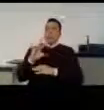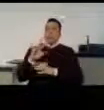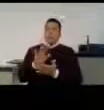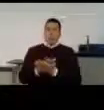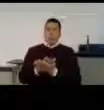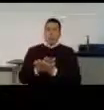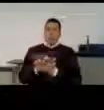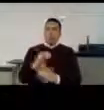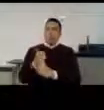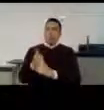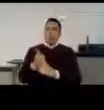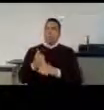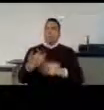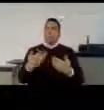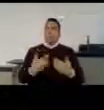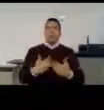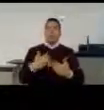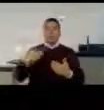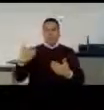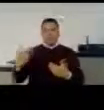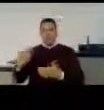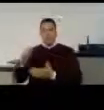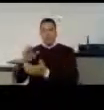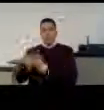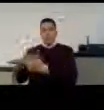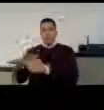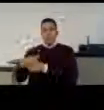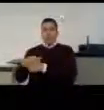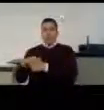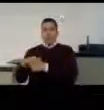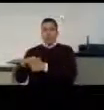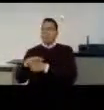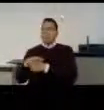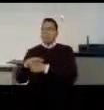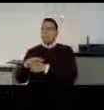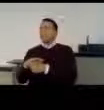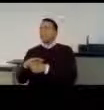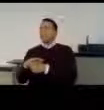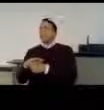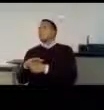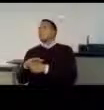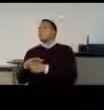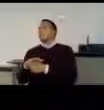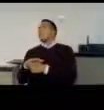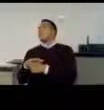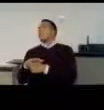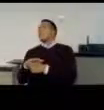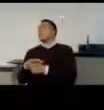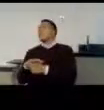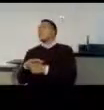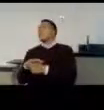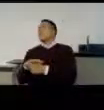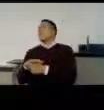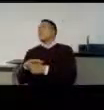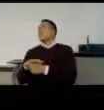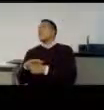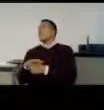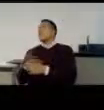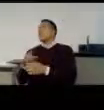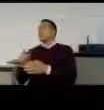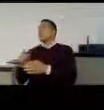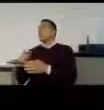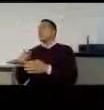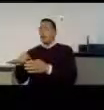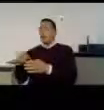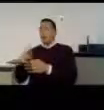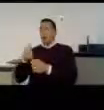75 schools are separate school spaces that look different based on